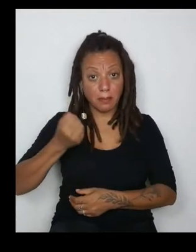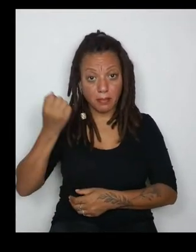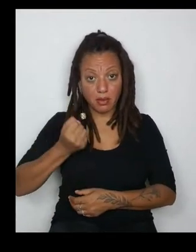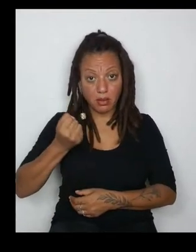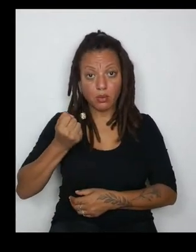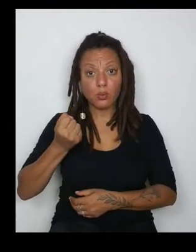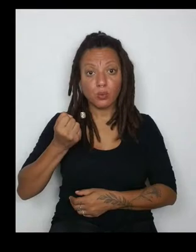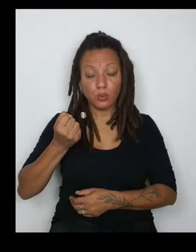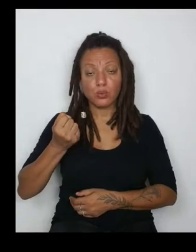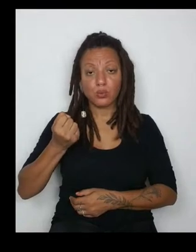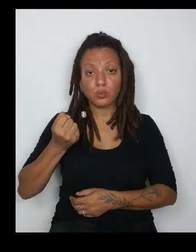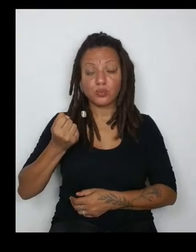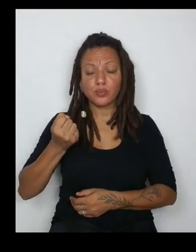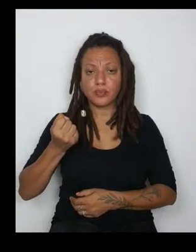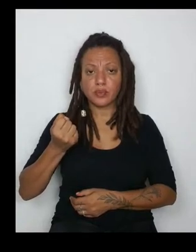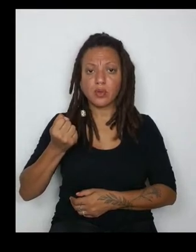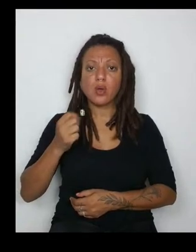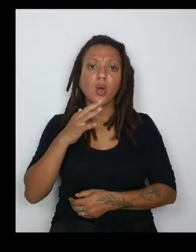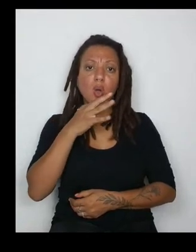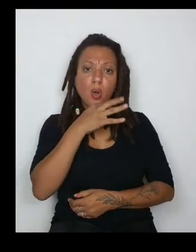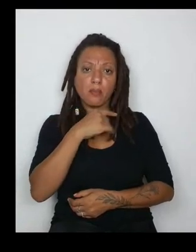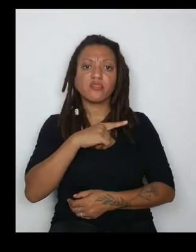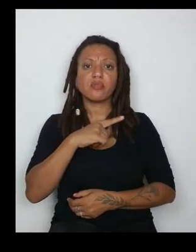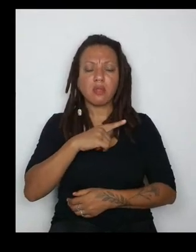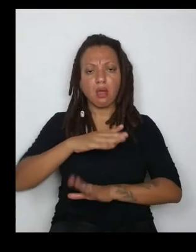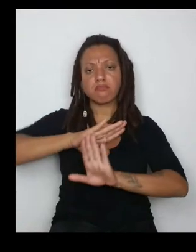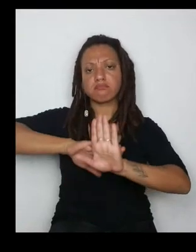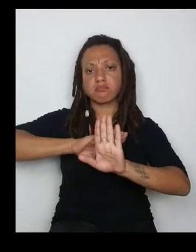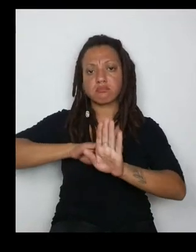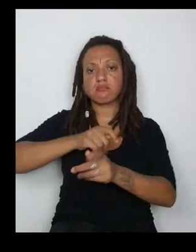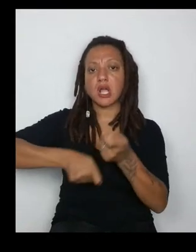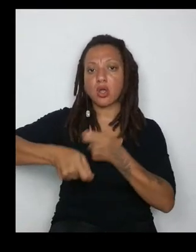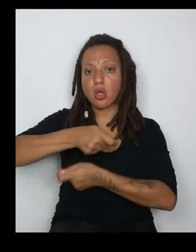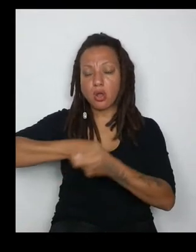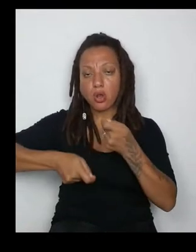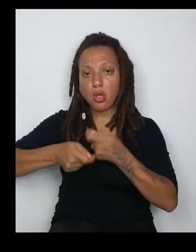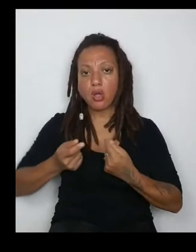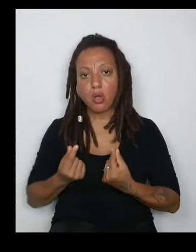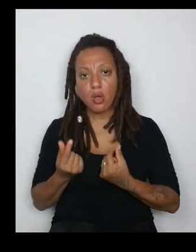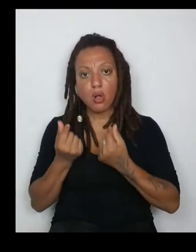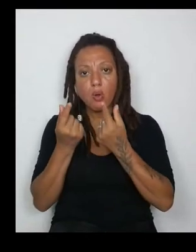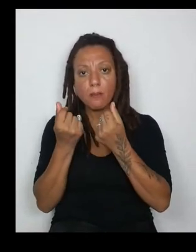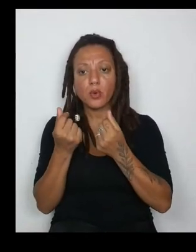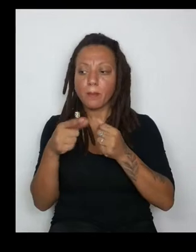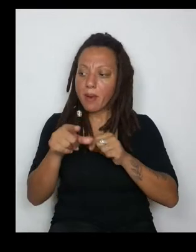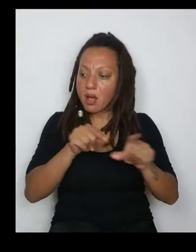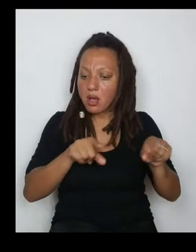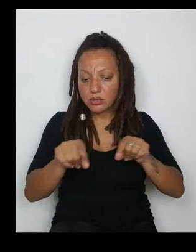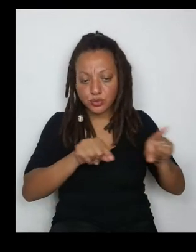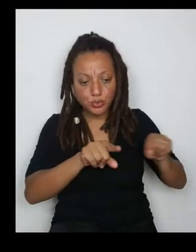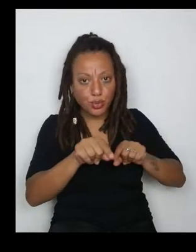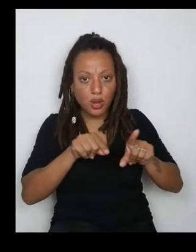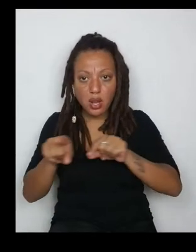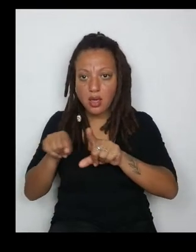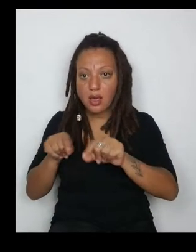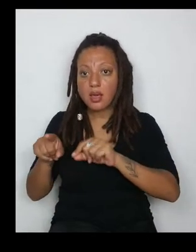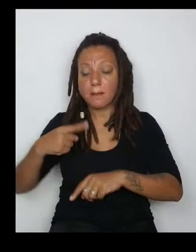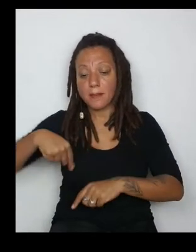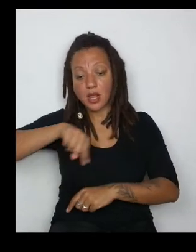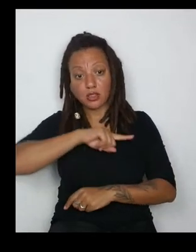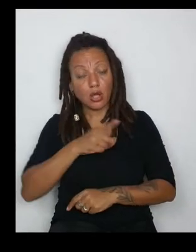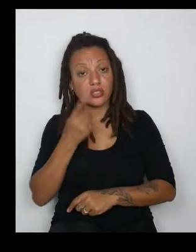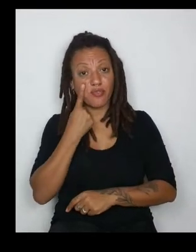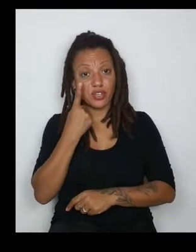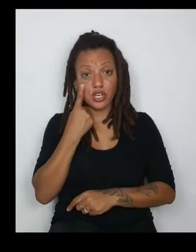certainly in 2011 very canonical ways of mapping who is significant who isn't it who and who isn't it and who isn't what is